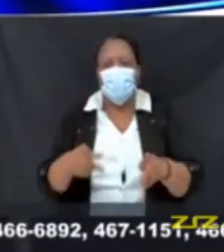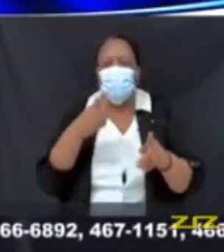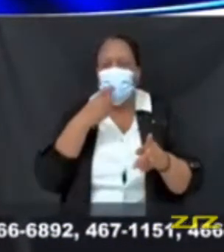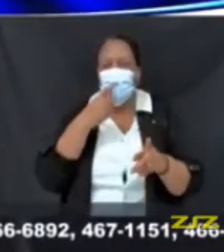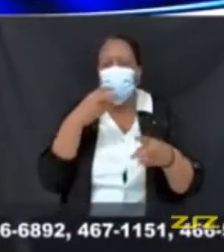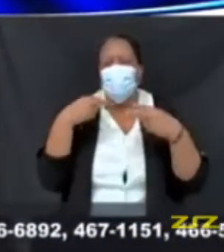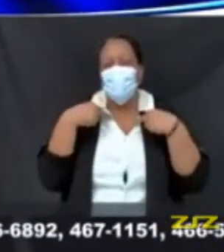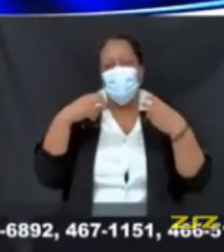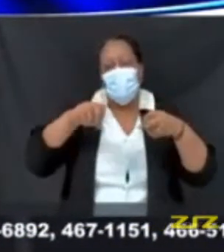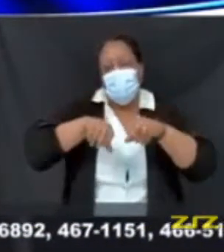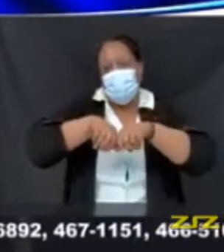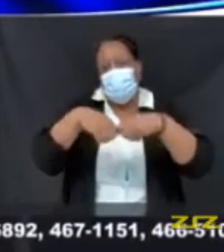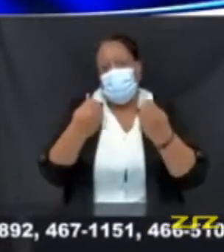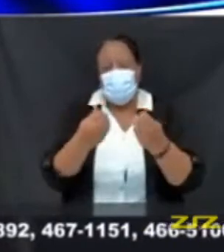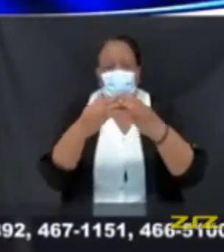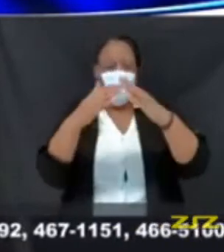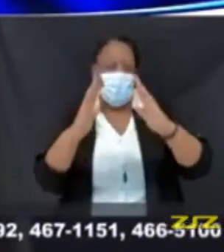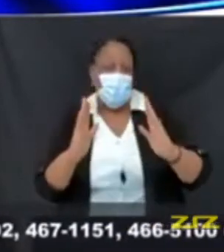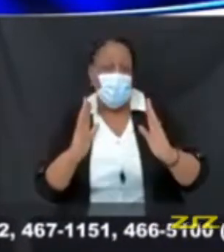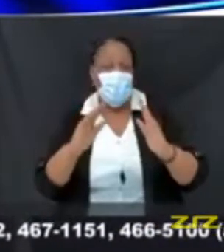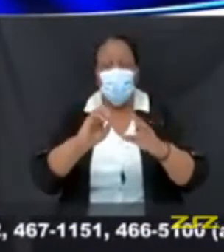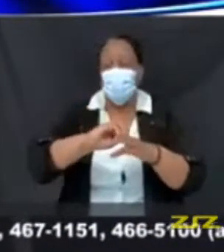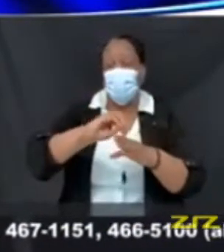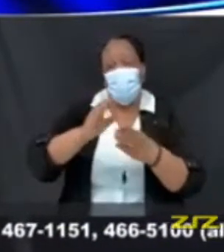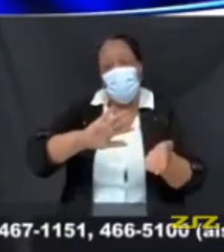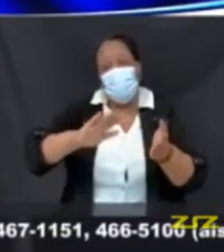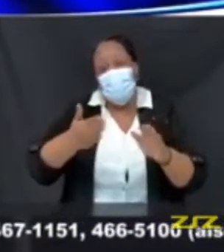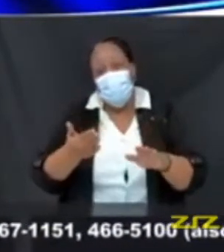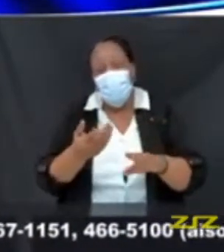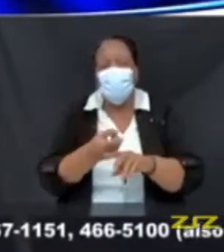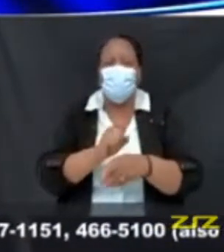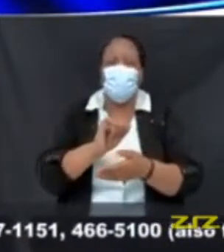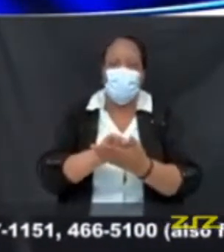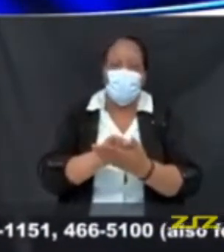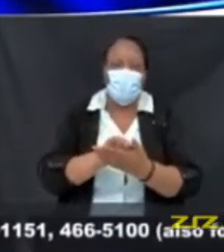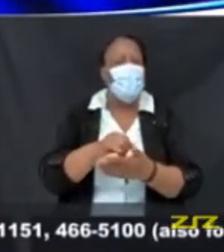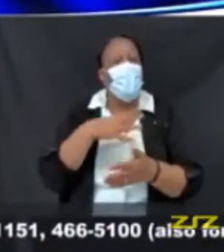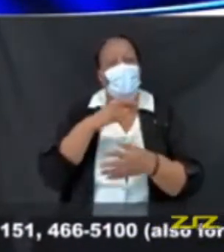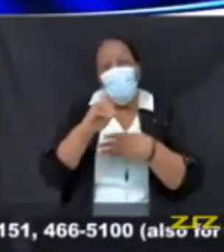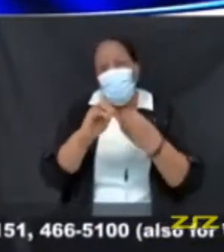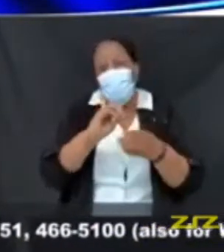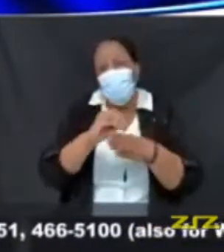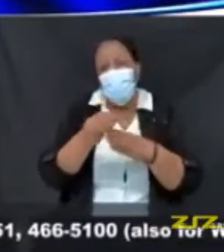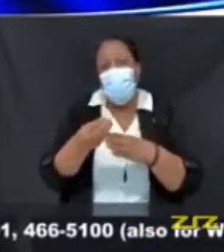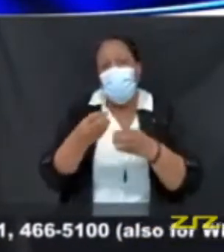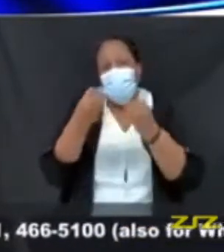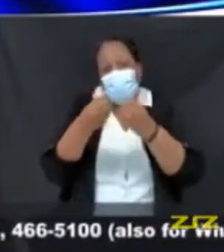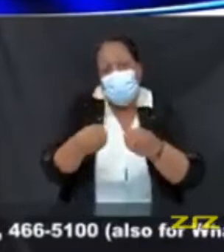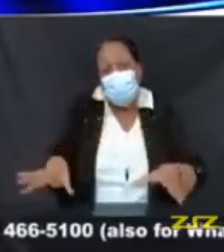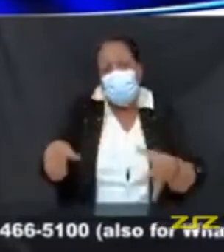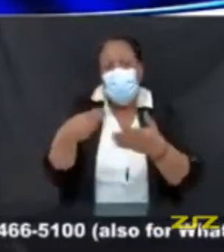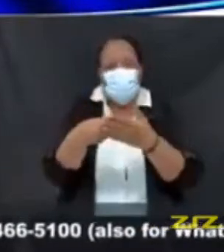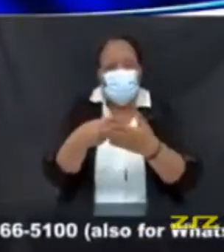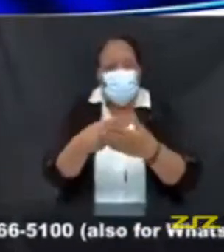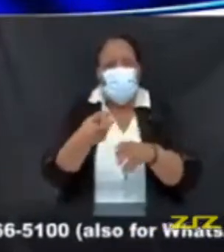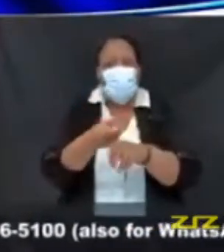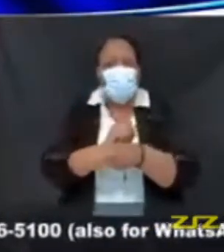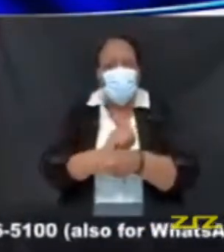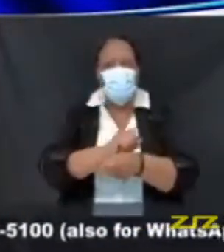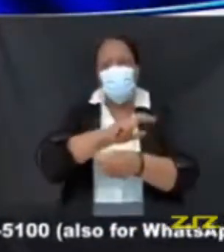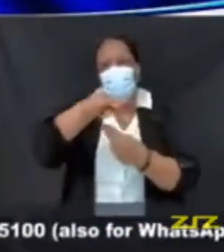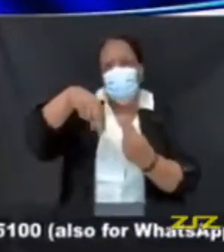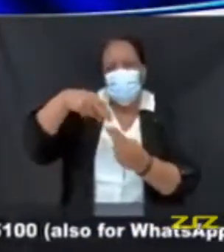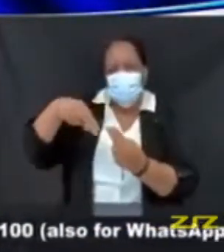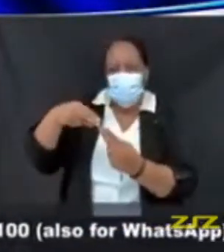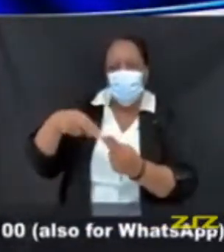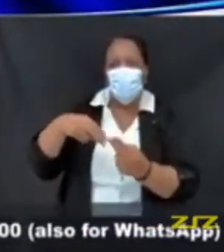natural and man-made hazards, and B, lessening the economic losses due to the disasters. It should be noted that